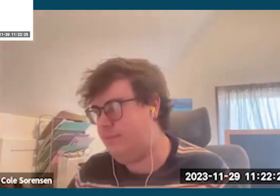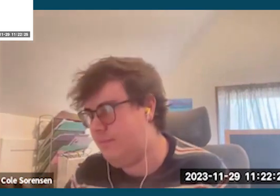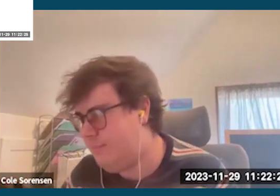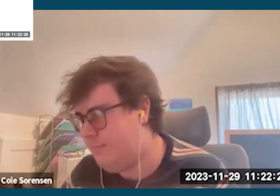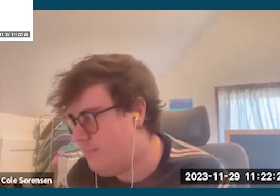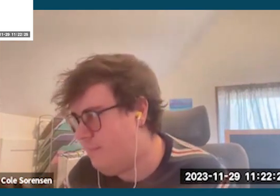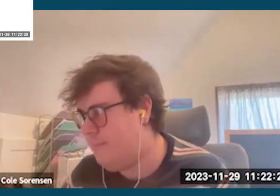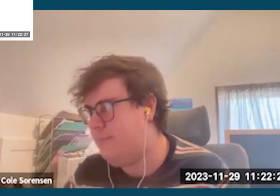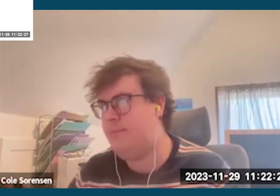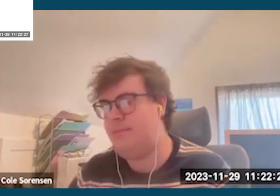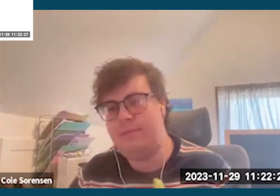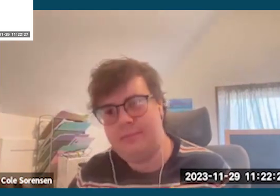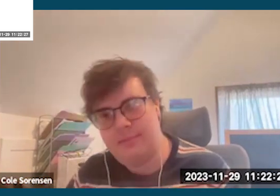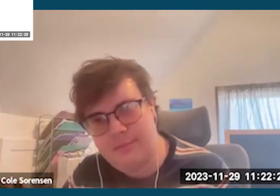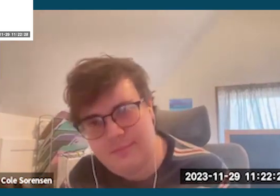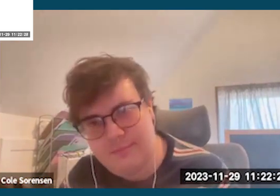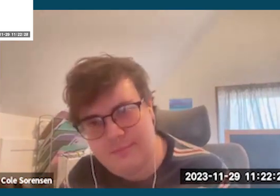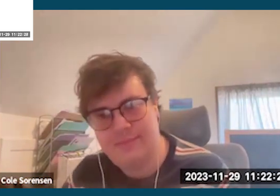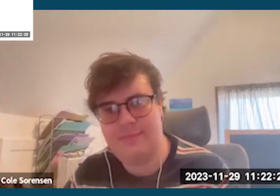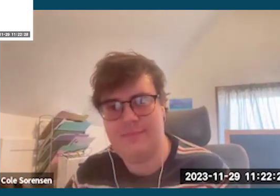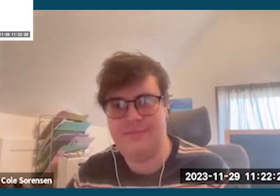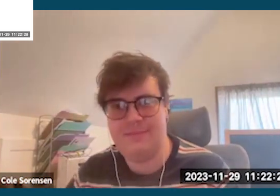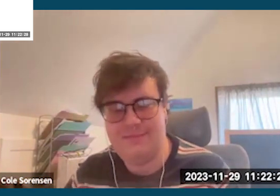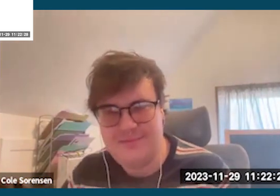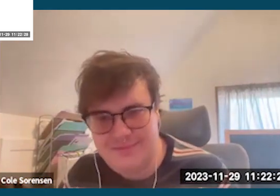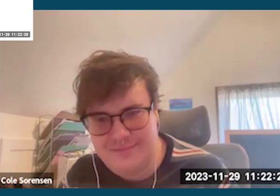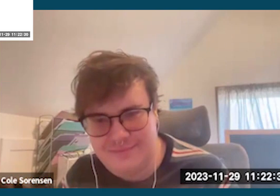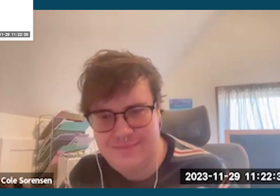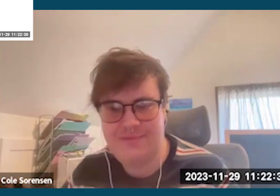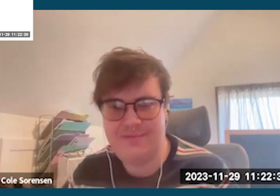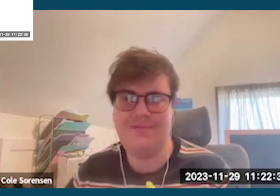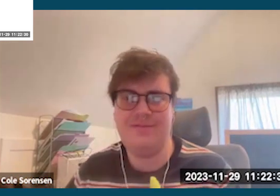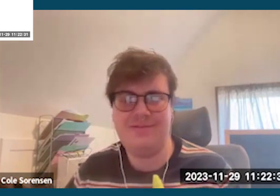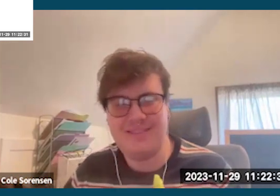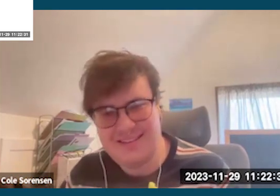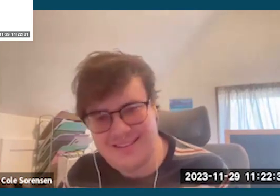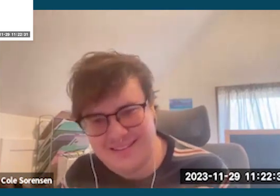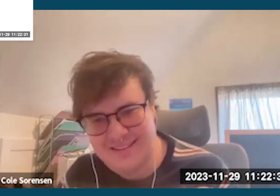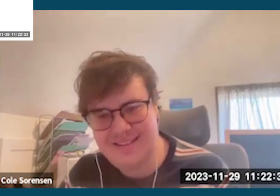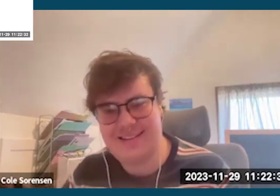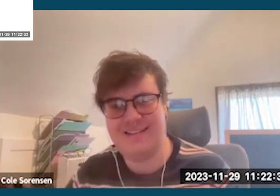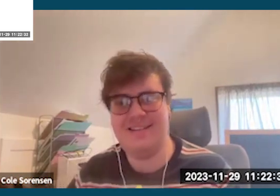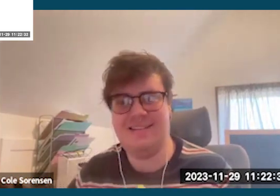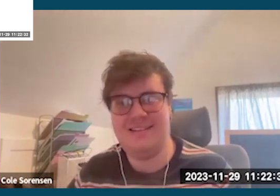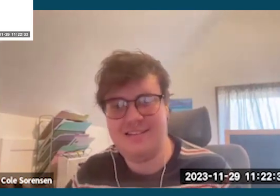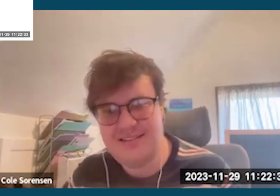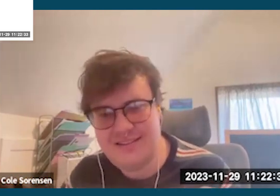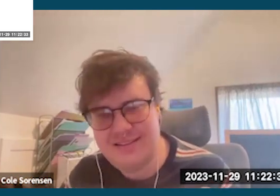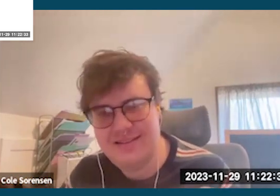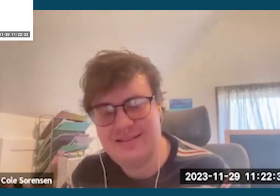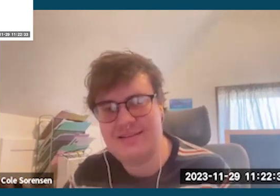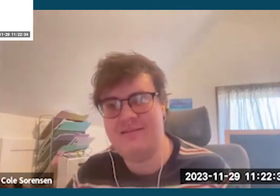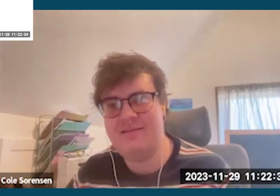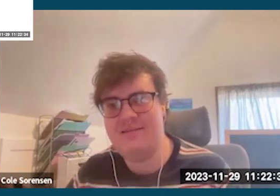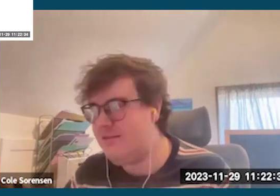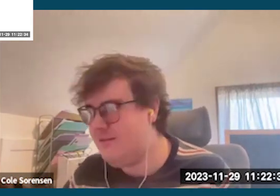thing I always like to see is if they swear in front of me, because that lets me know they see me as an adult rather than as someone with